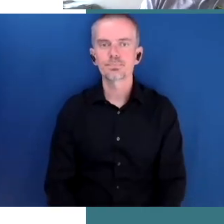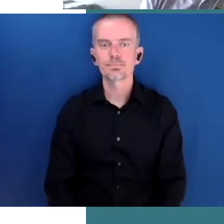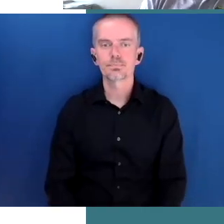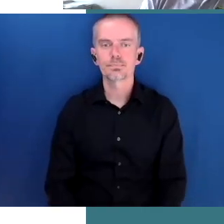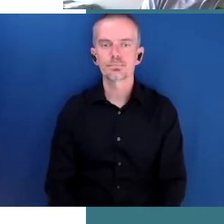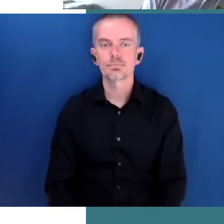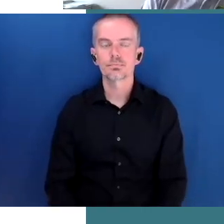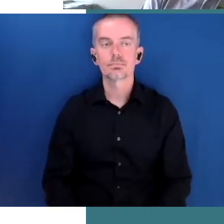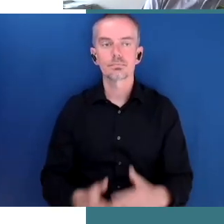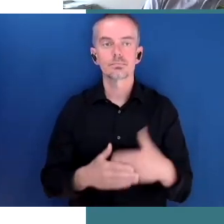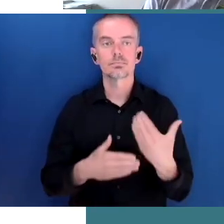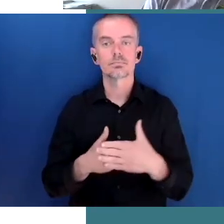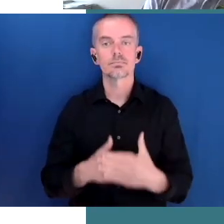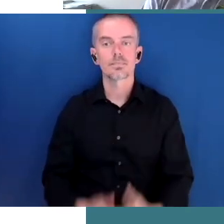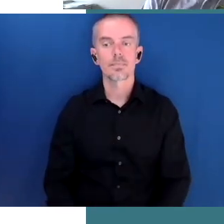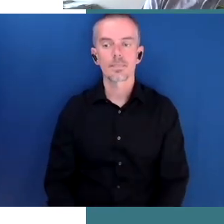Next slide.